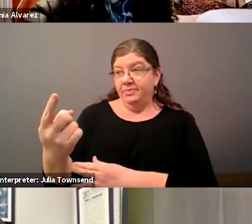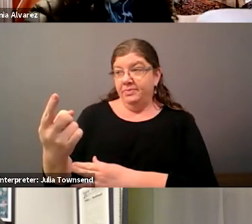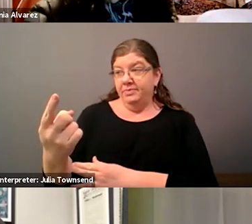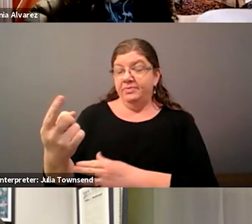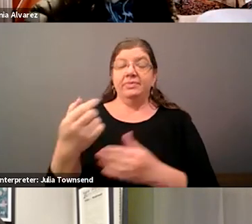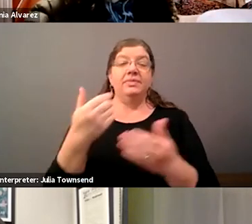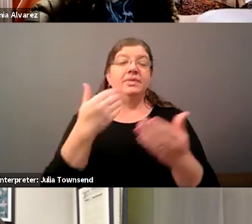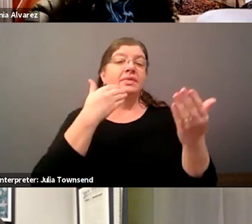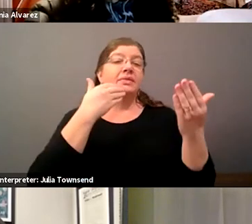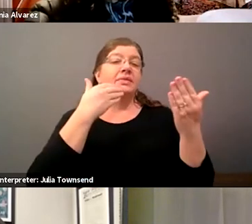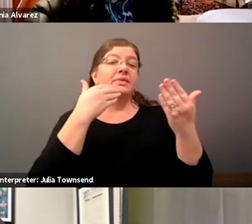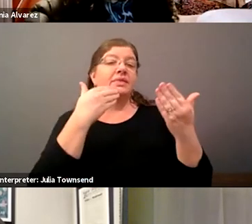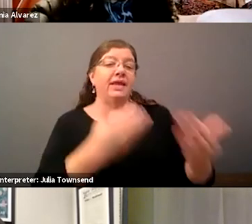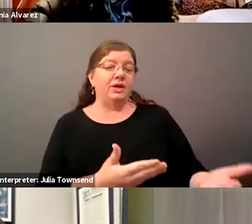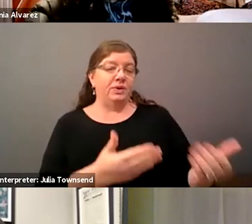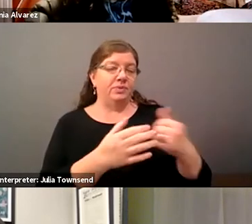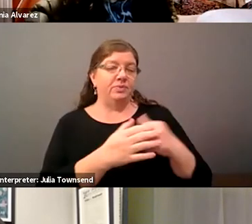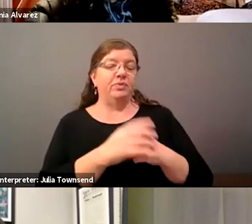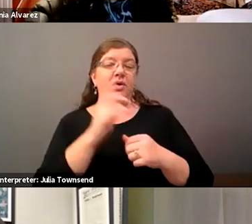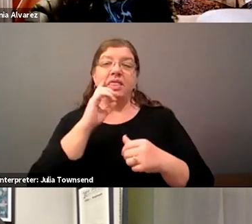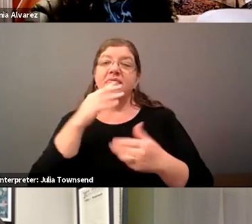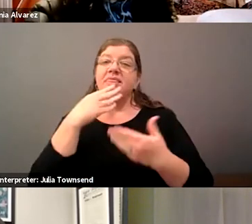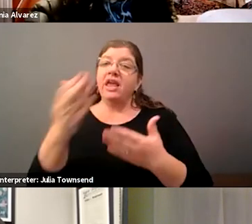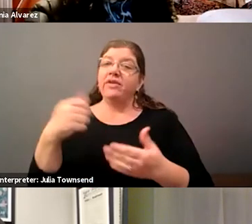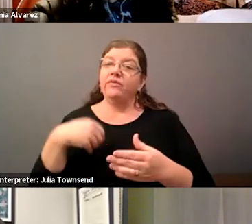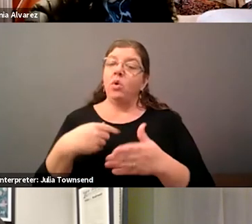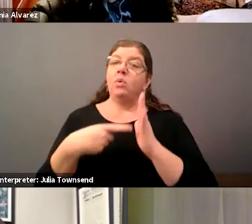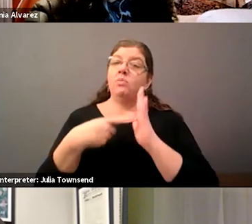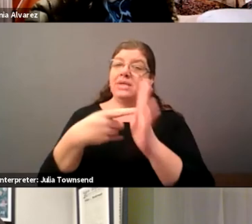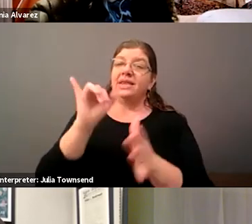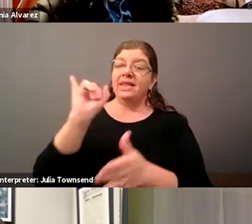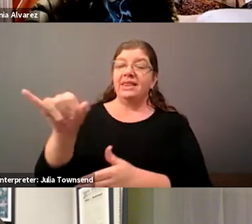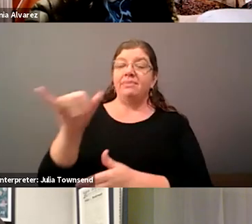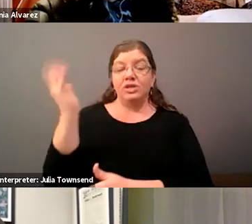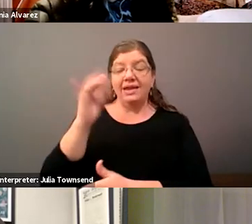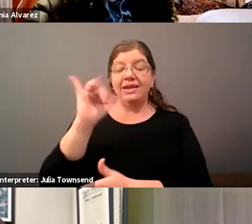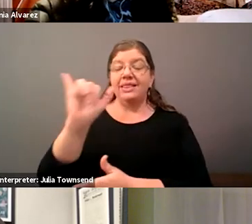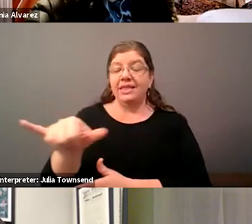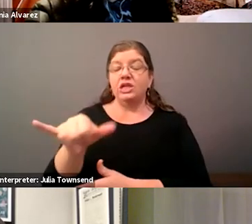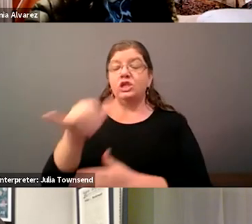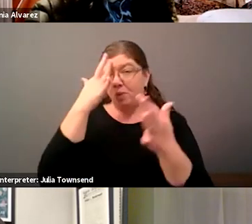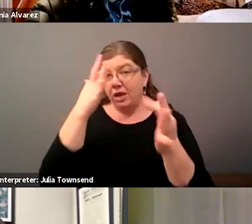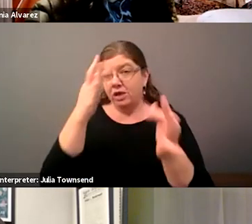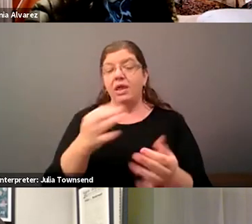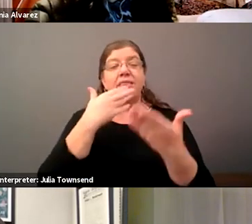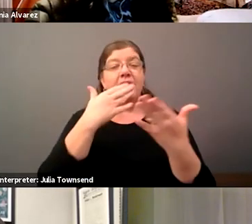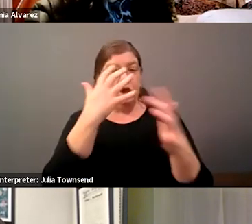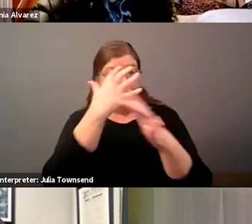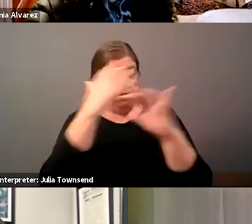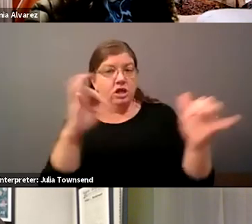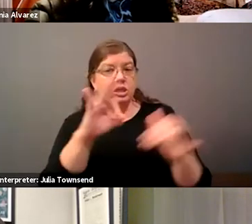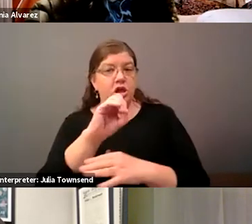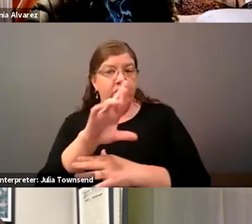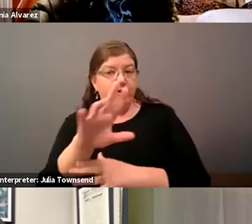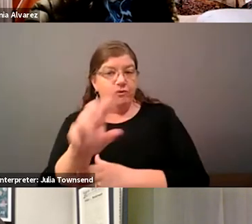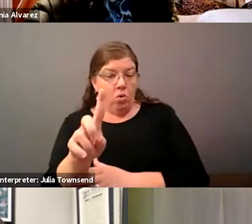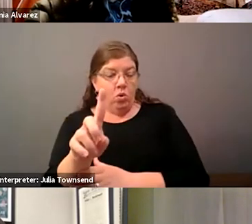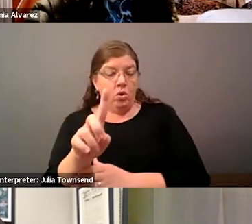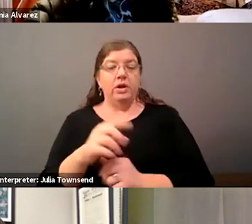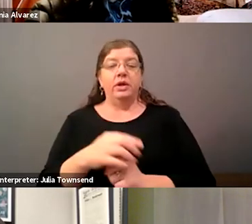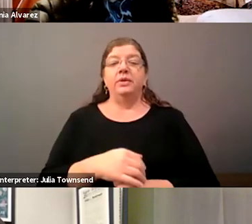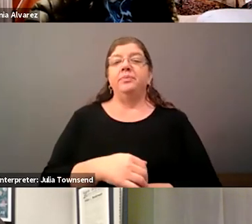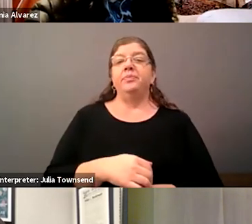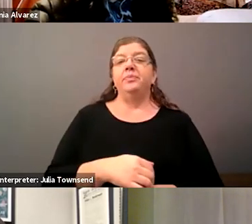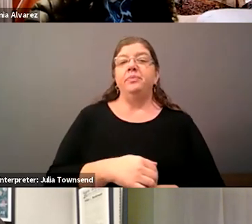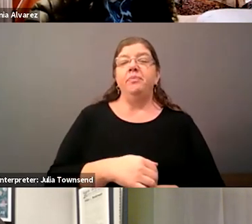thank you miss sims moton for presenting this resolution and thank you um president ford um as